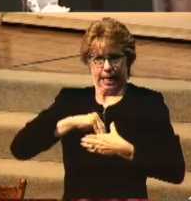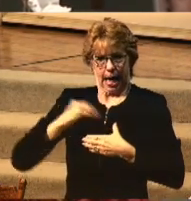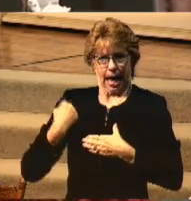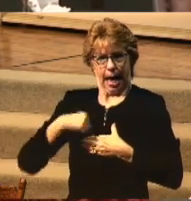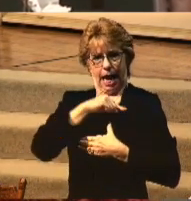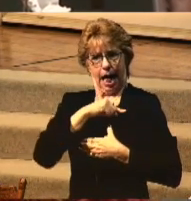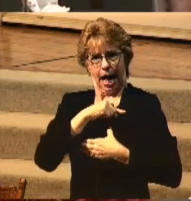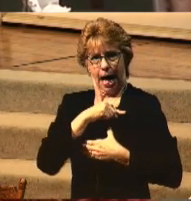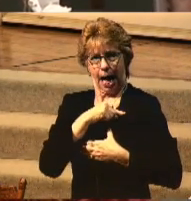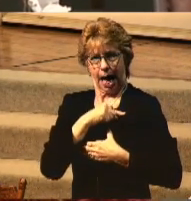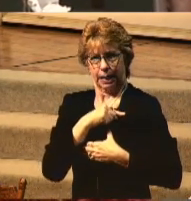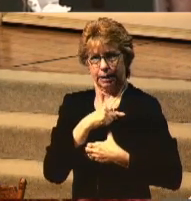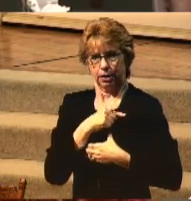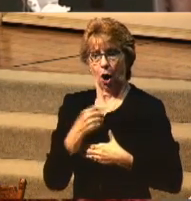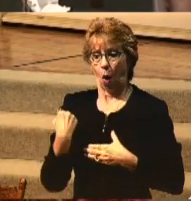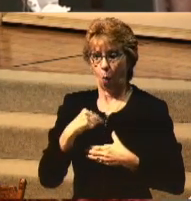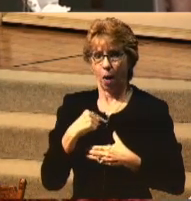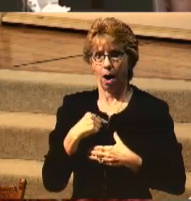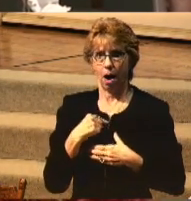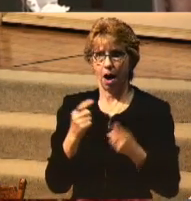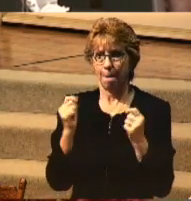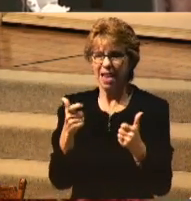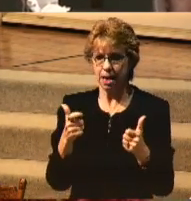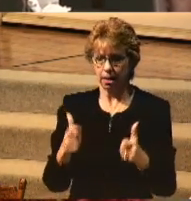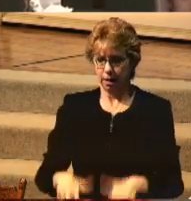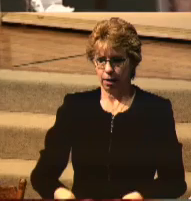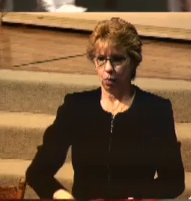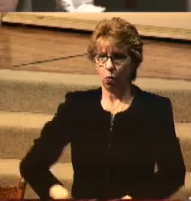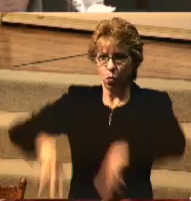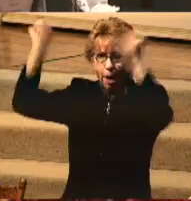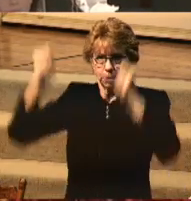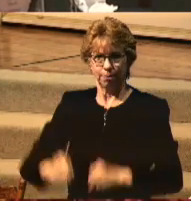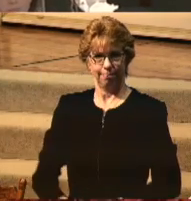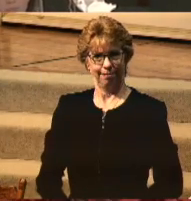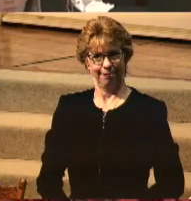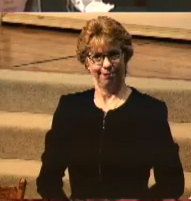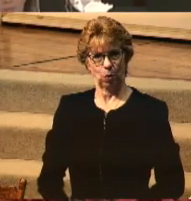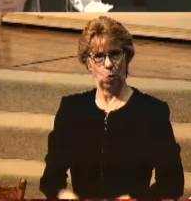we're just gone, boom, all of us. By the way, that's probably